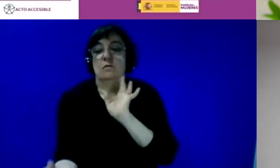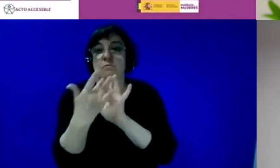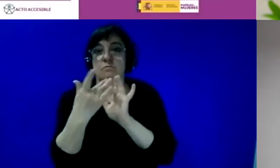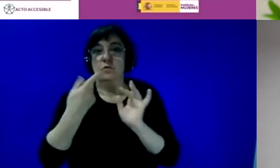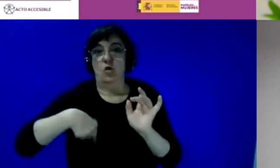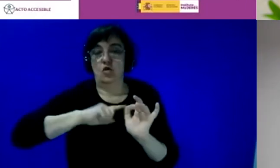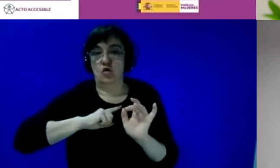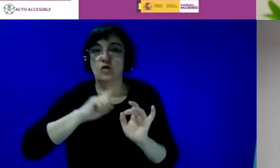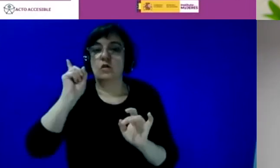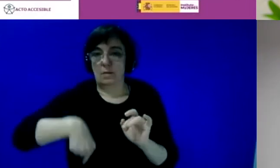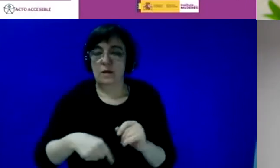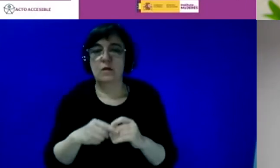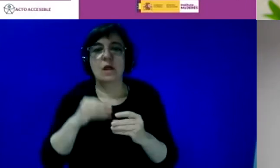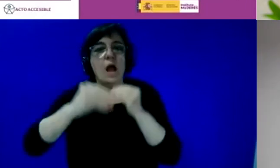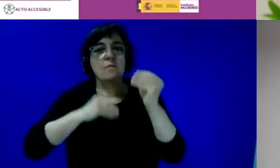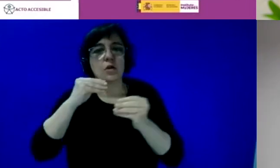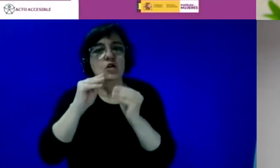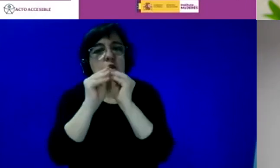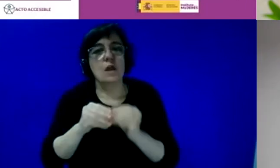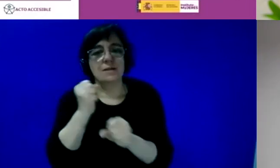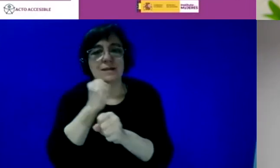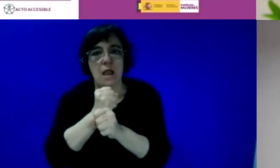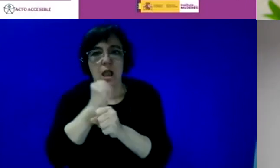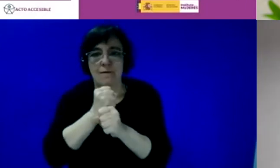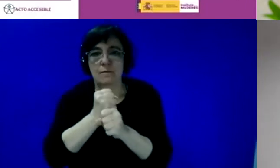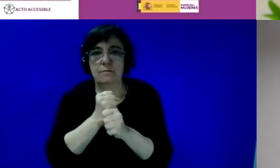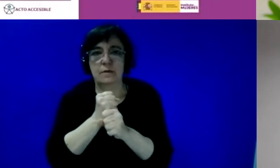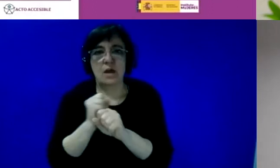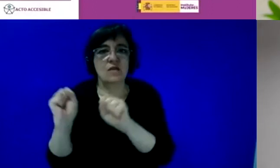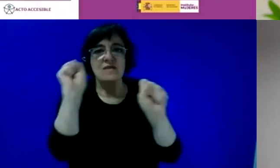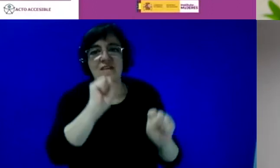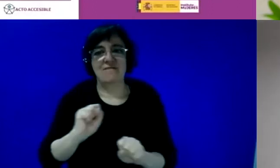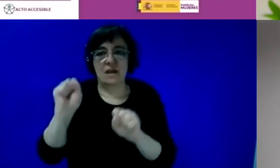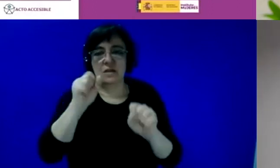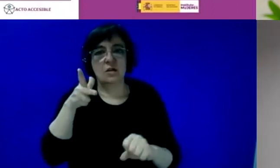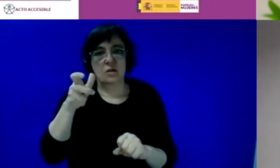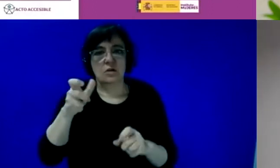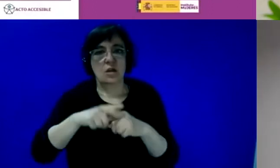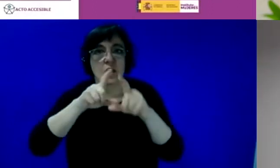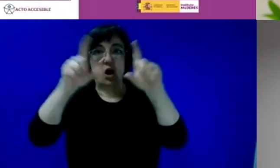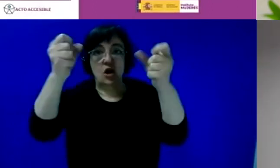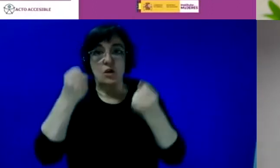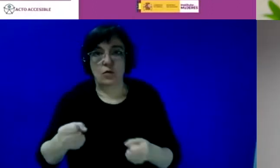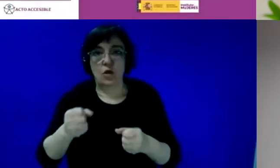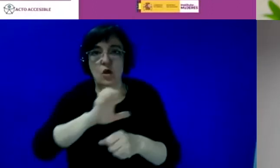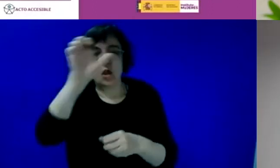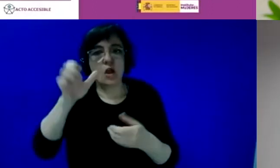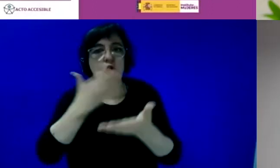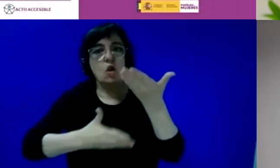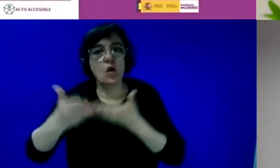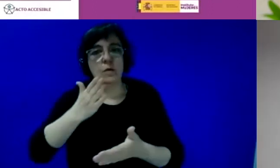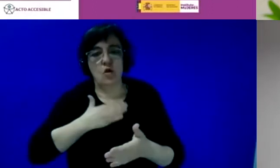Union institutions together with our members. And we also have been in liaison with